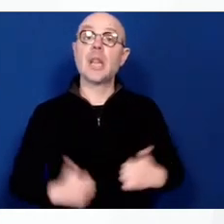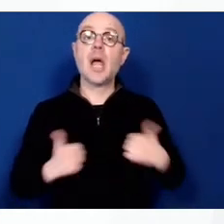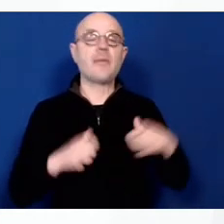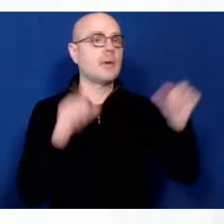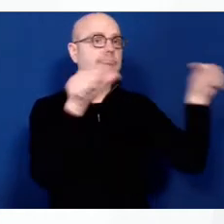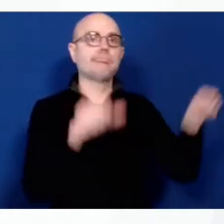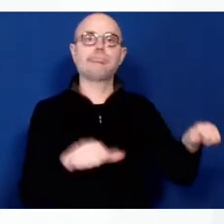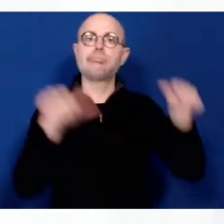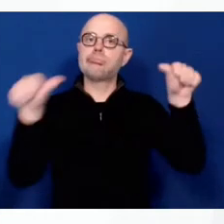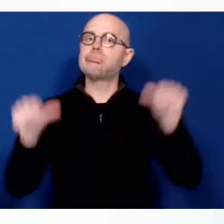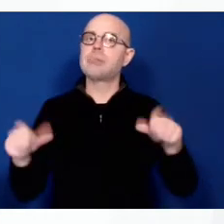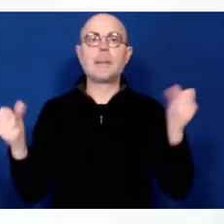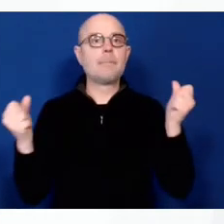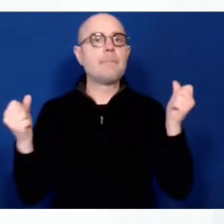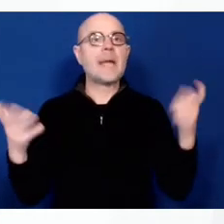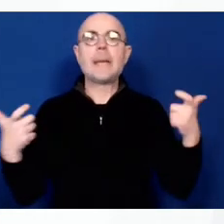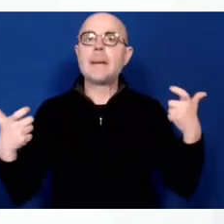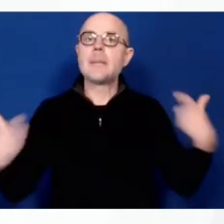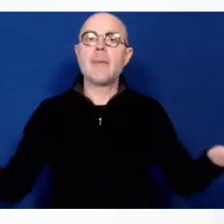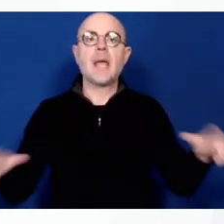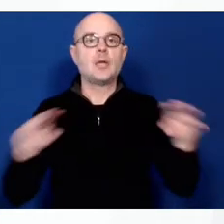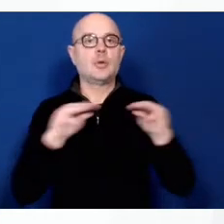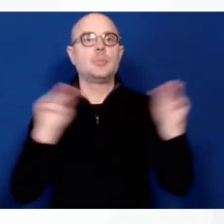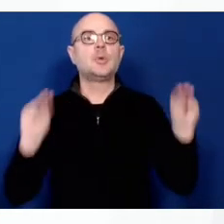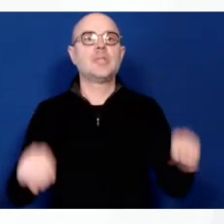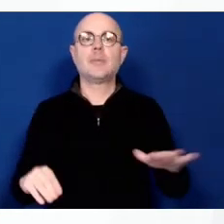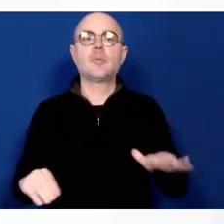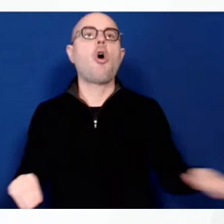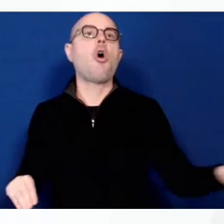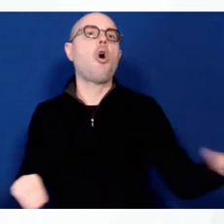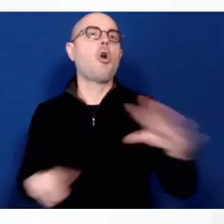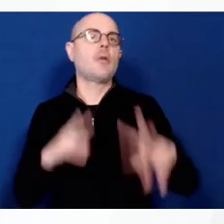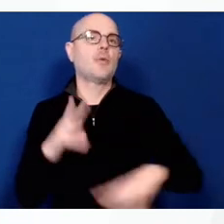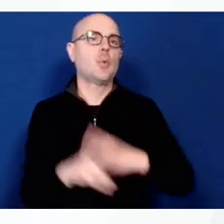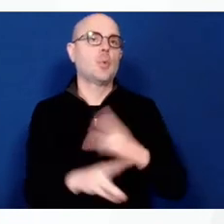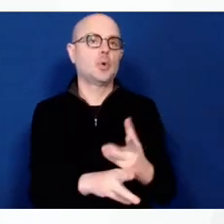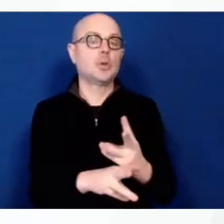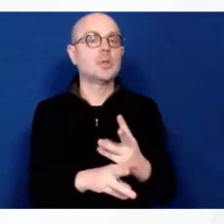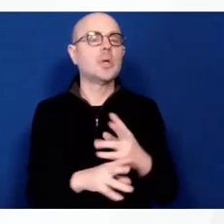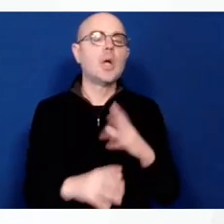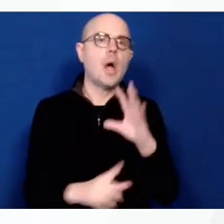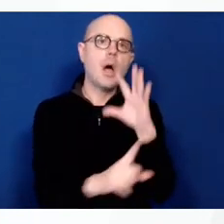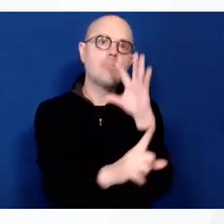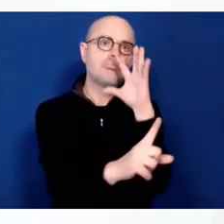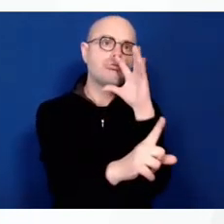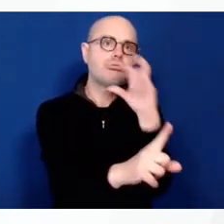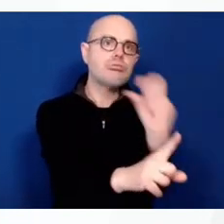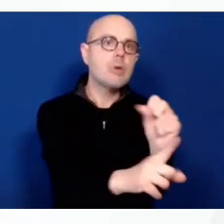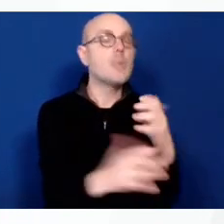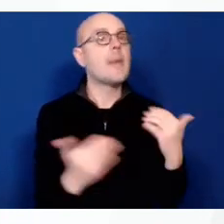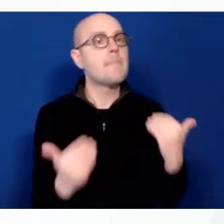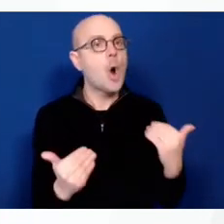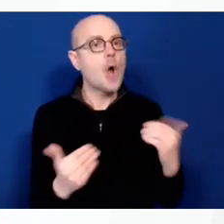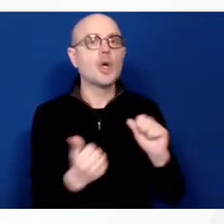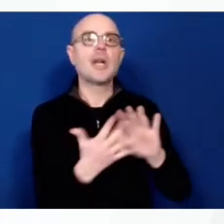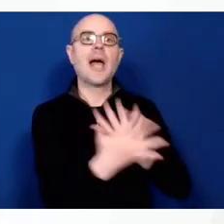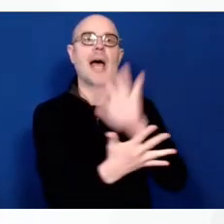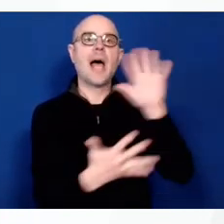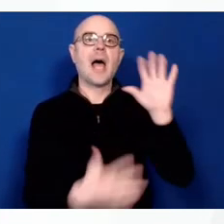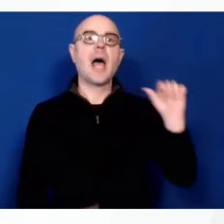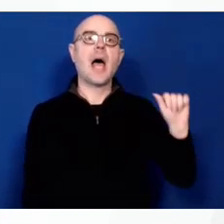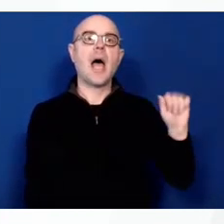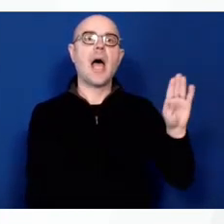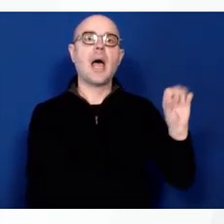major museums across the globe, pulling viewers in with a modern, abstracted style that you can see here in one of his